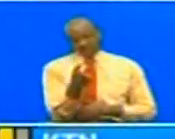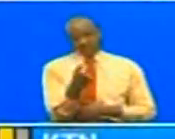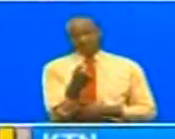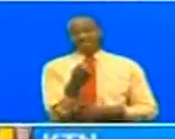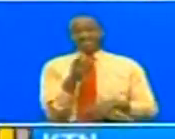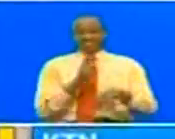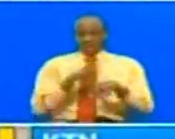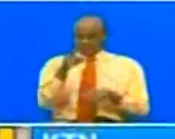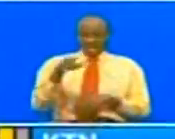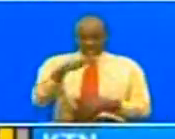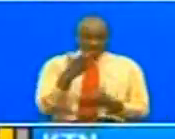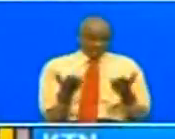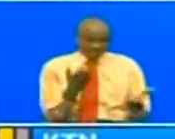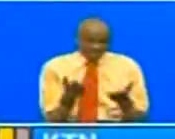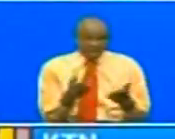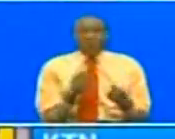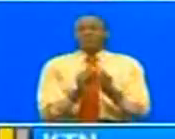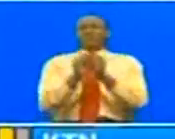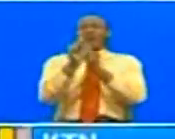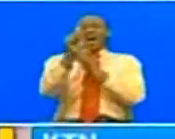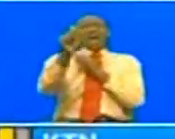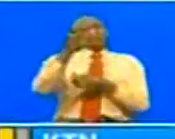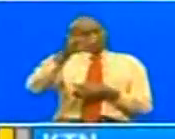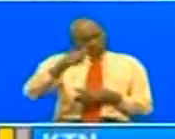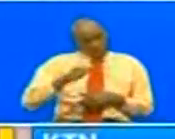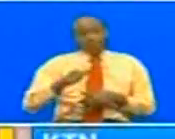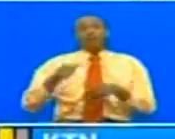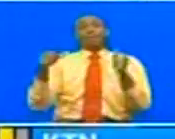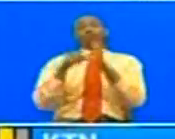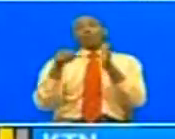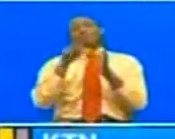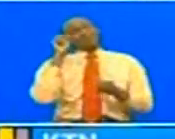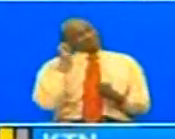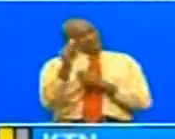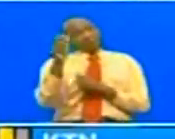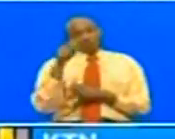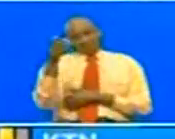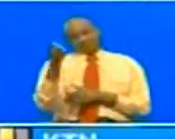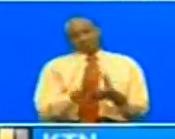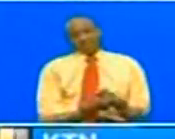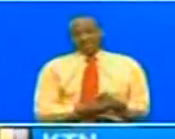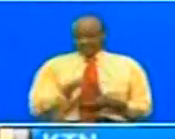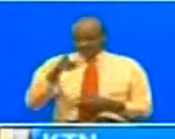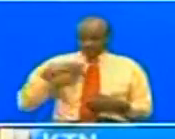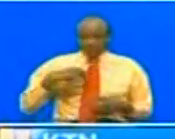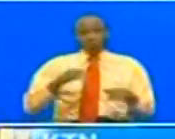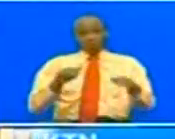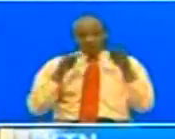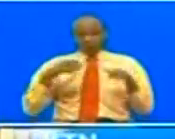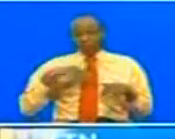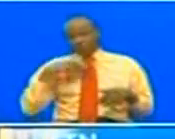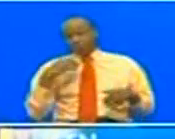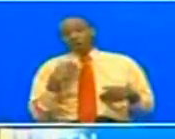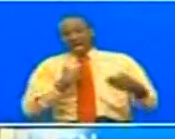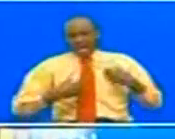it was located, it was a distance away from where the attack took place. And what they told us is that they were waiting for the injured